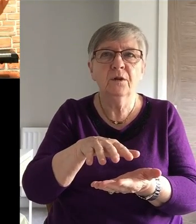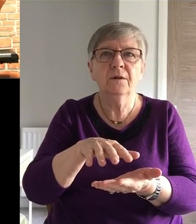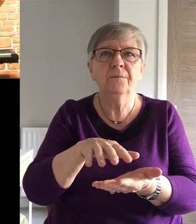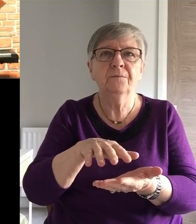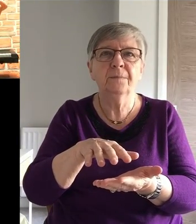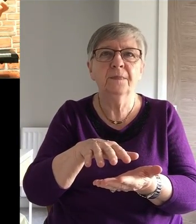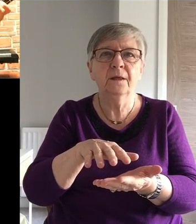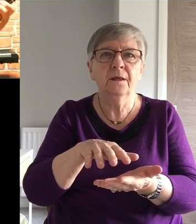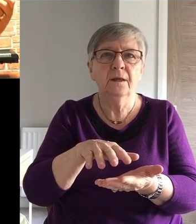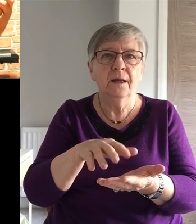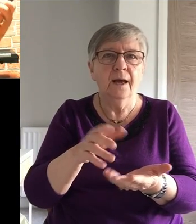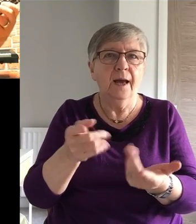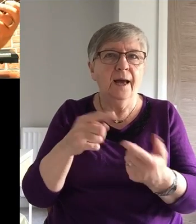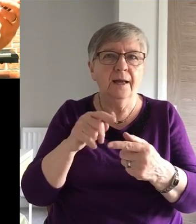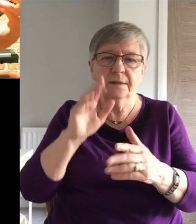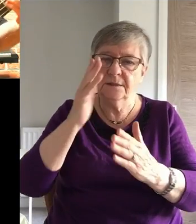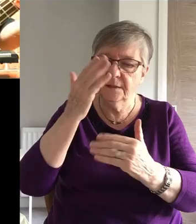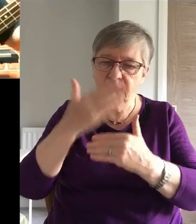full.